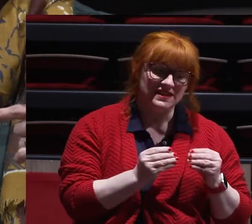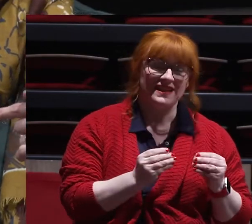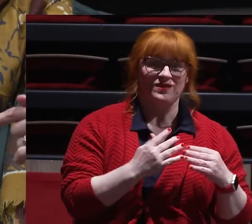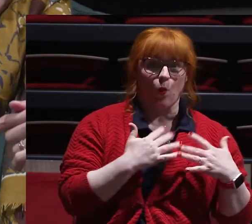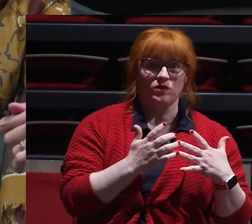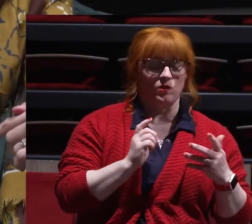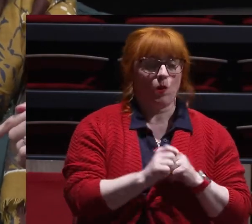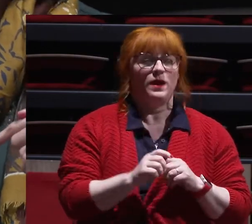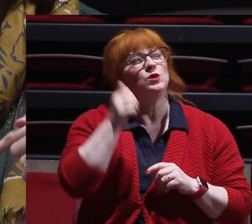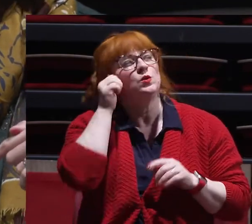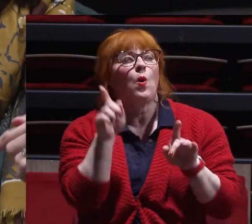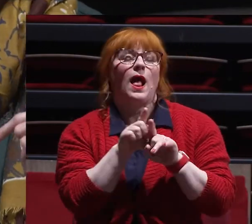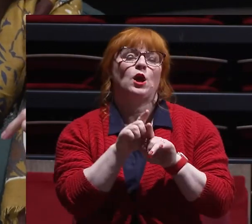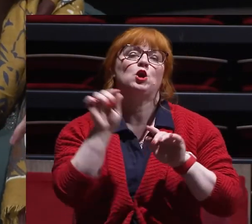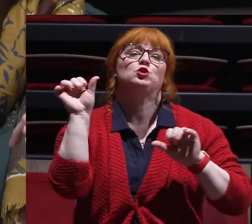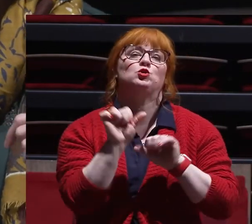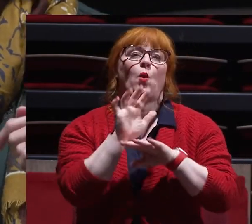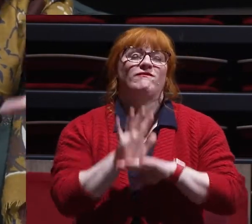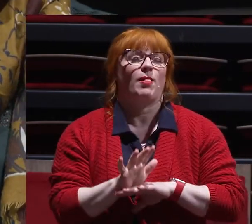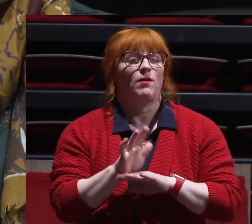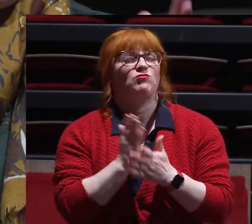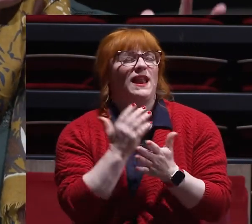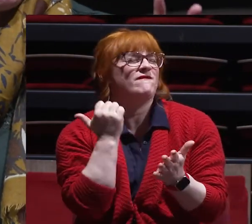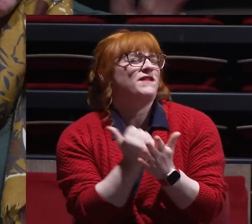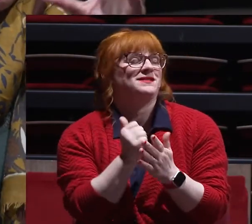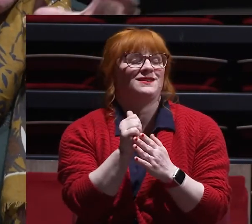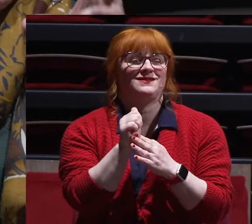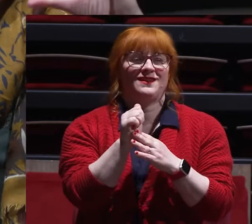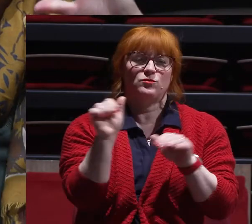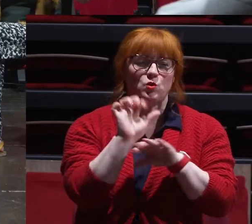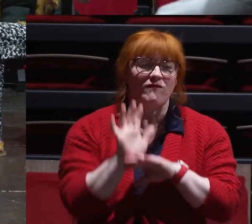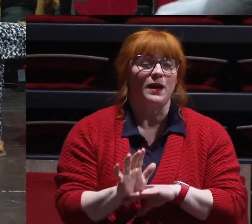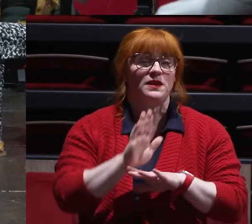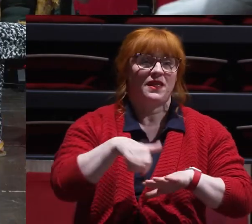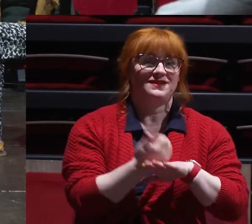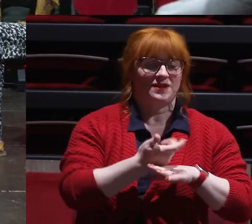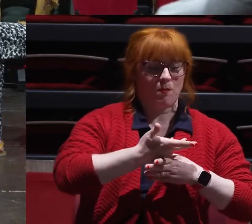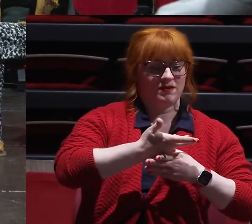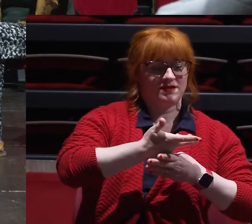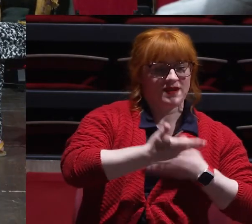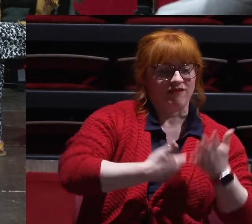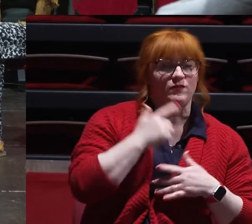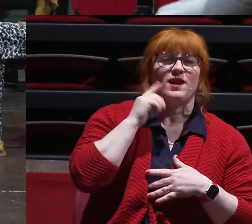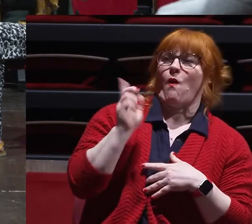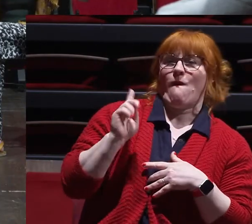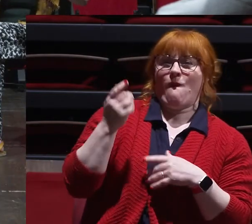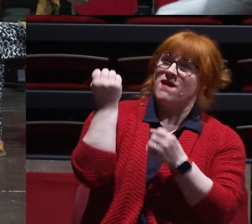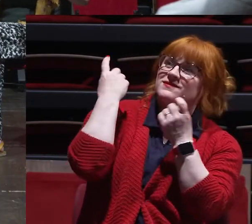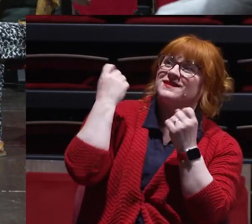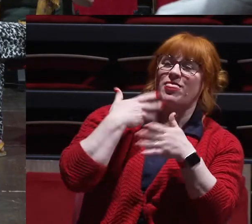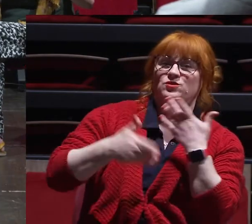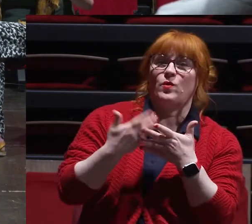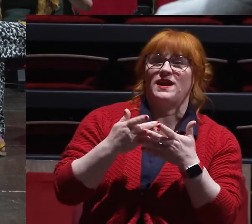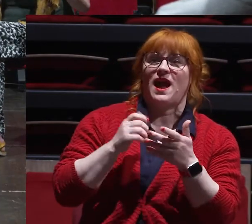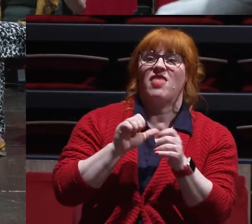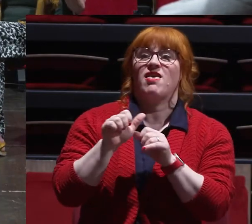keep doing that again and again and again. Sort of the short film trick, you know, really great short films. They set up a narrative, you're like, oh, I know what this is, and then there's a